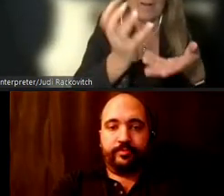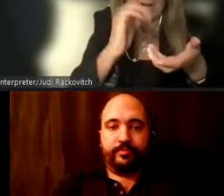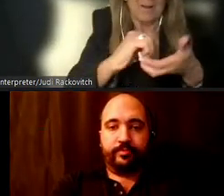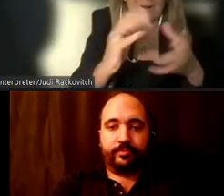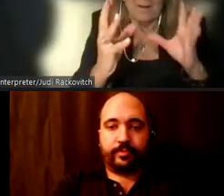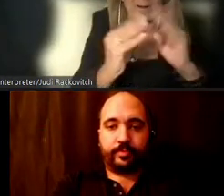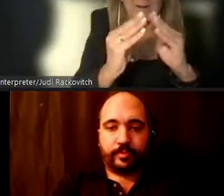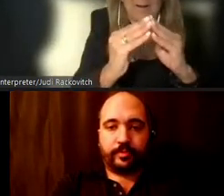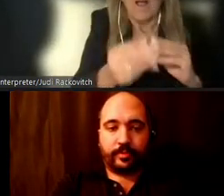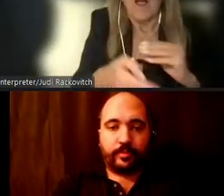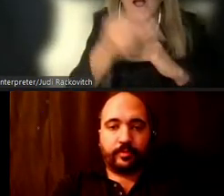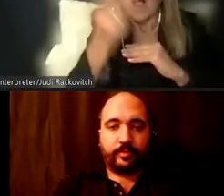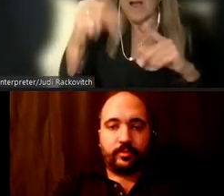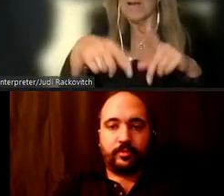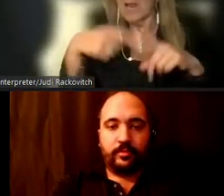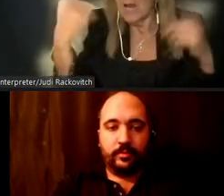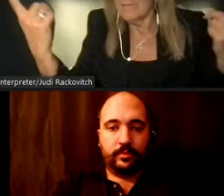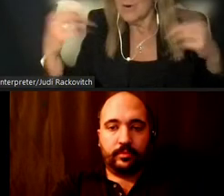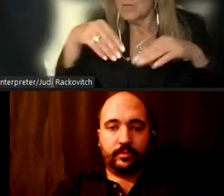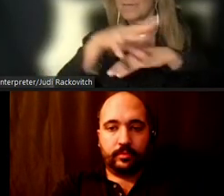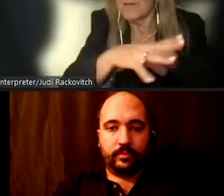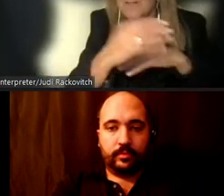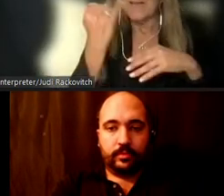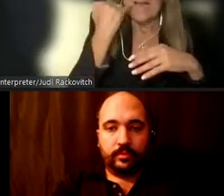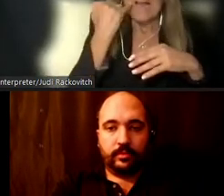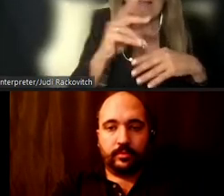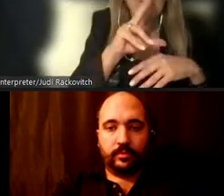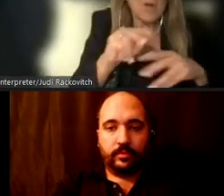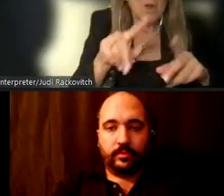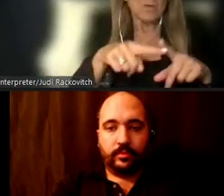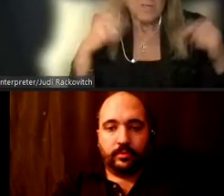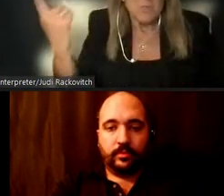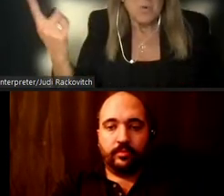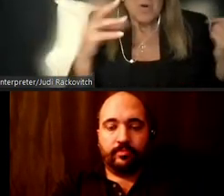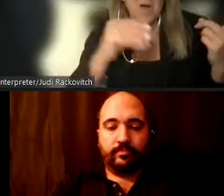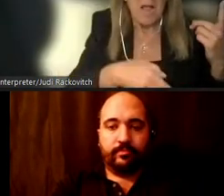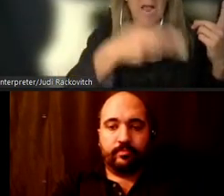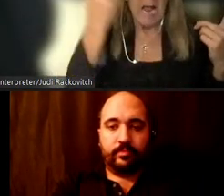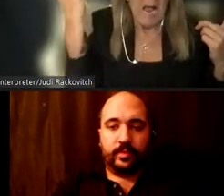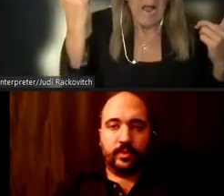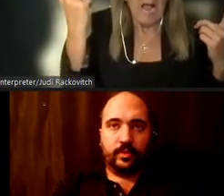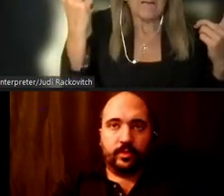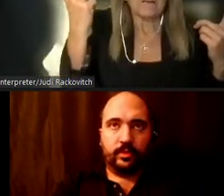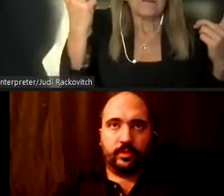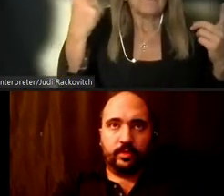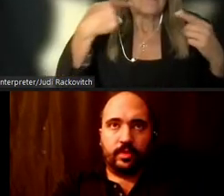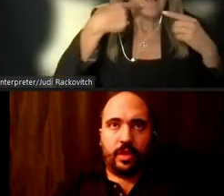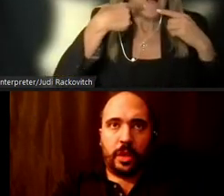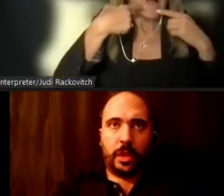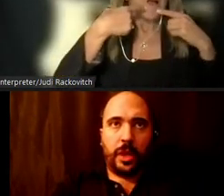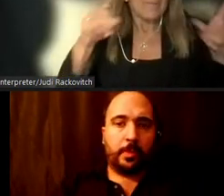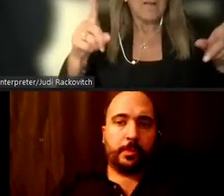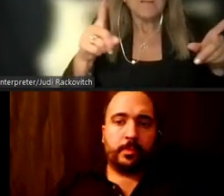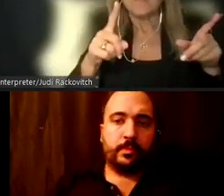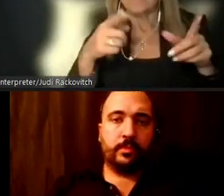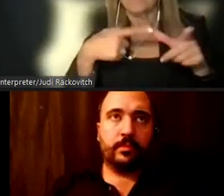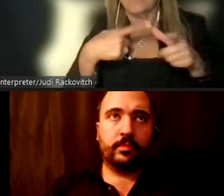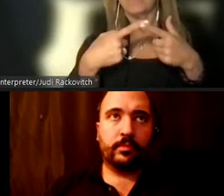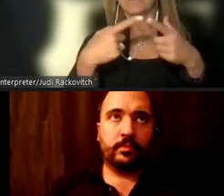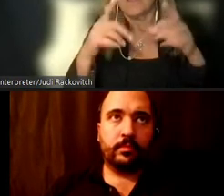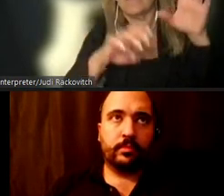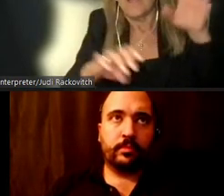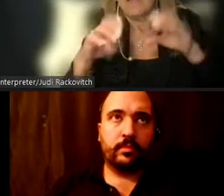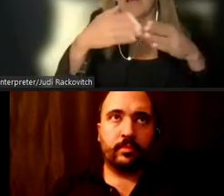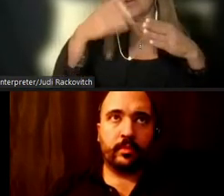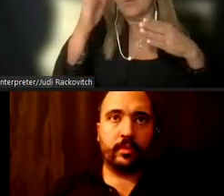effects. If there are no disproportionately high and adverse effects, the evaluation is complete. If there are disproportionately high and